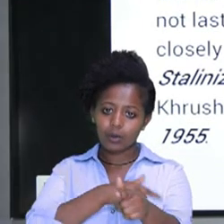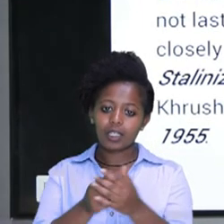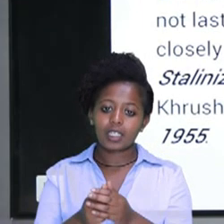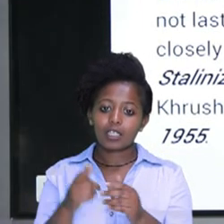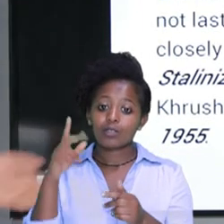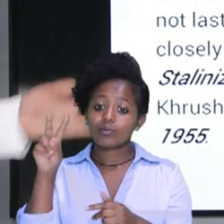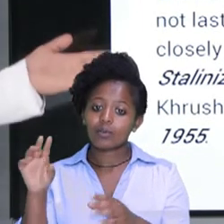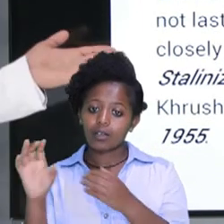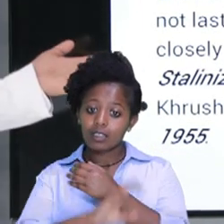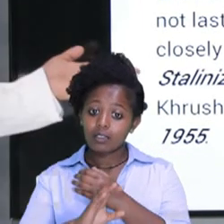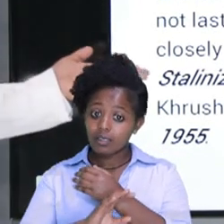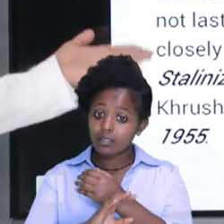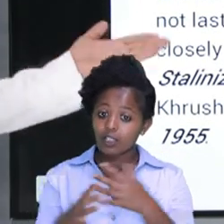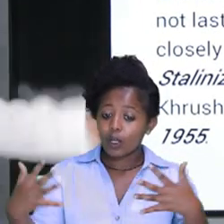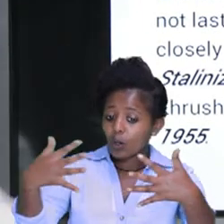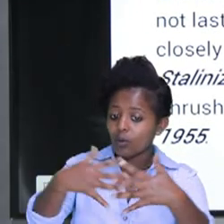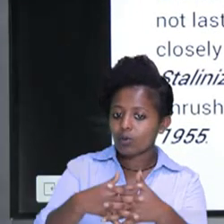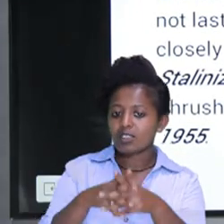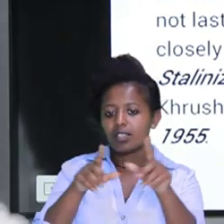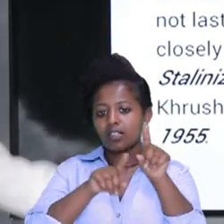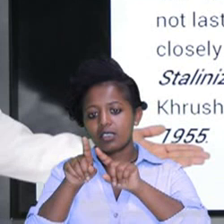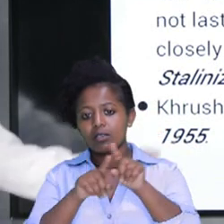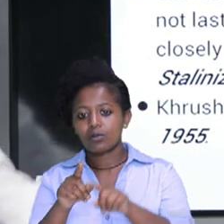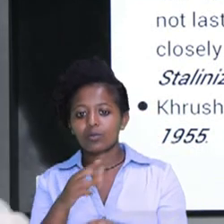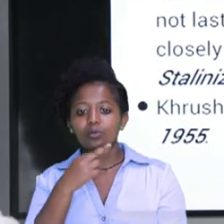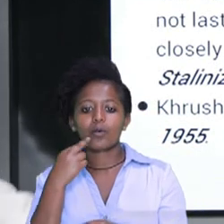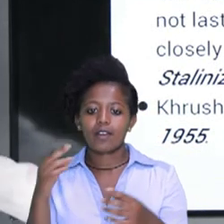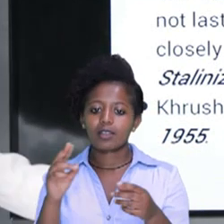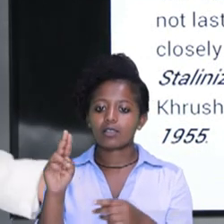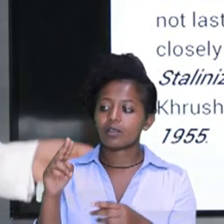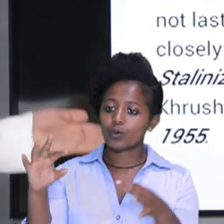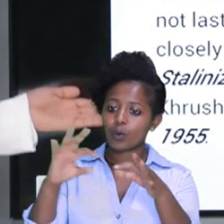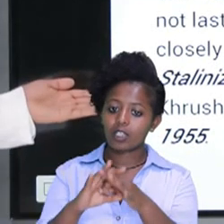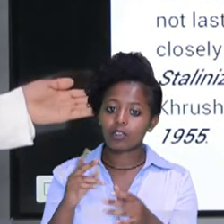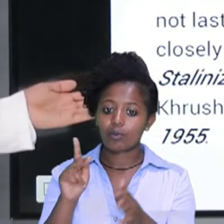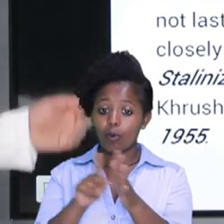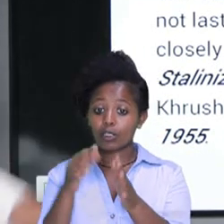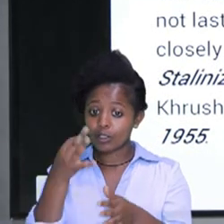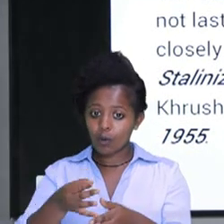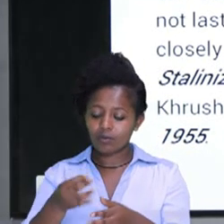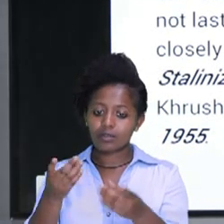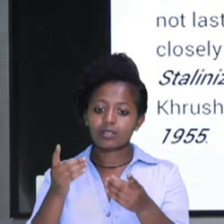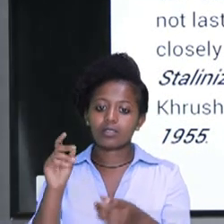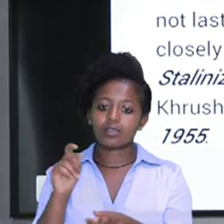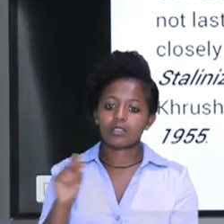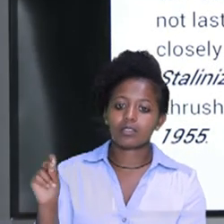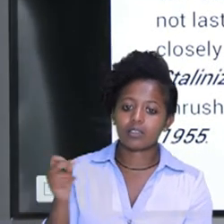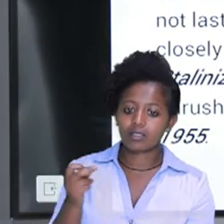the two countries were closely related to Soviet Union policy of de-Stalinization.